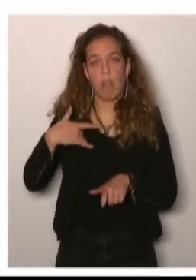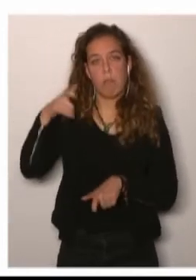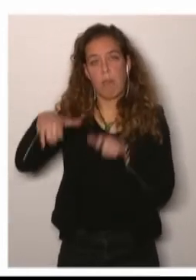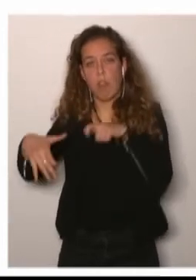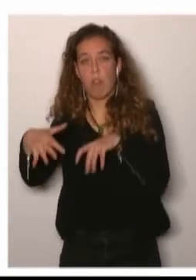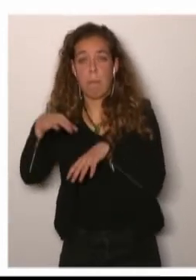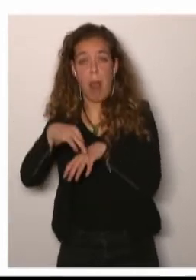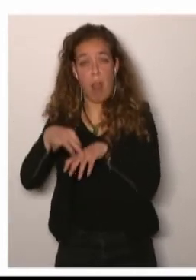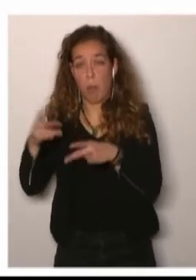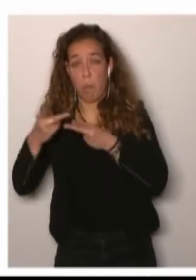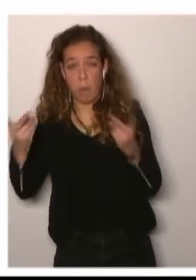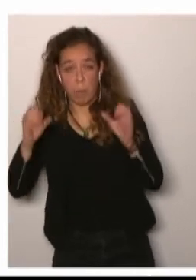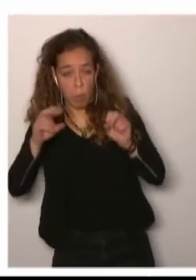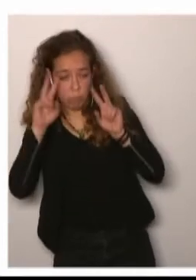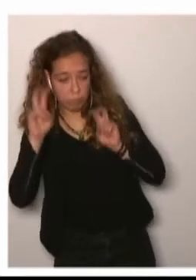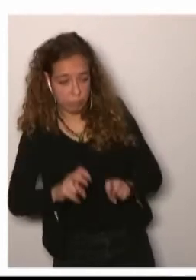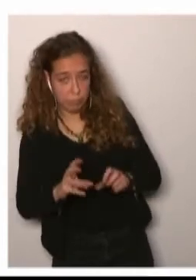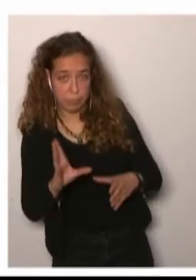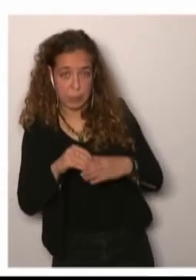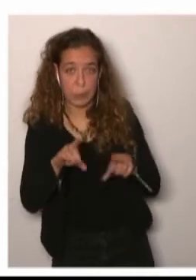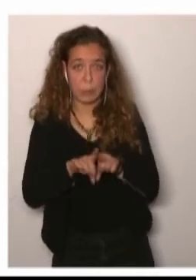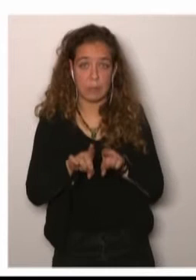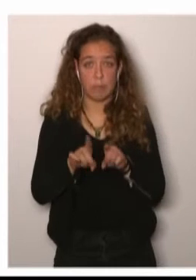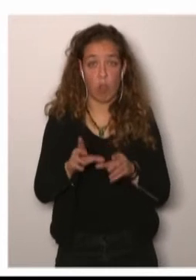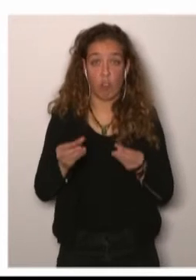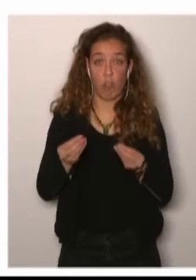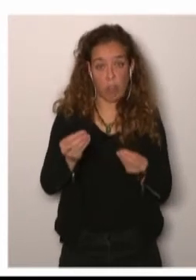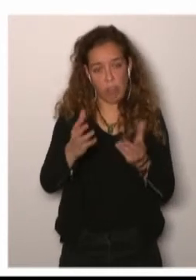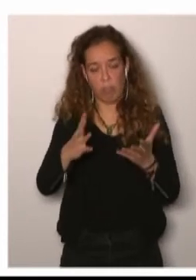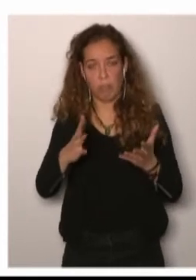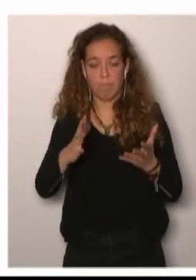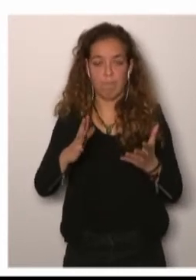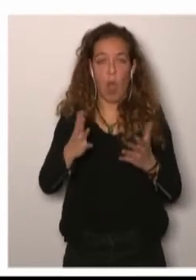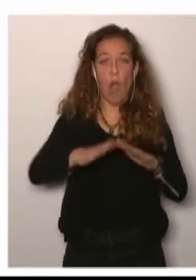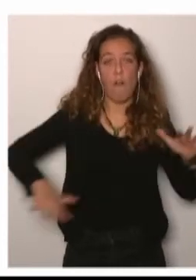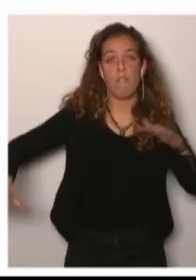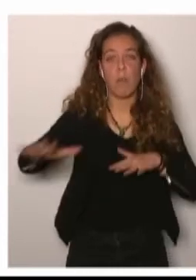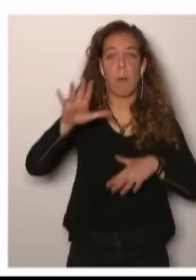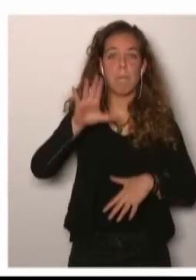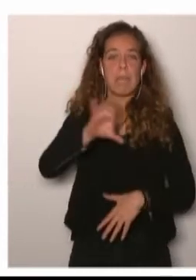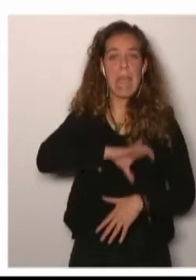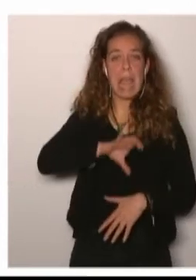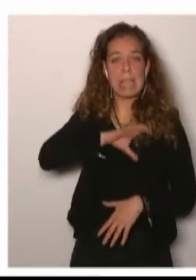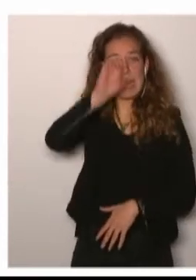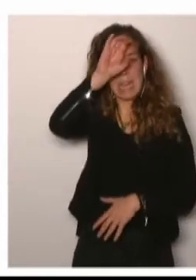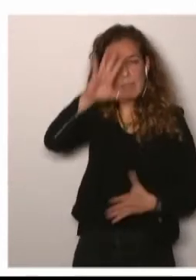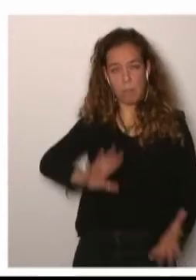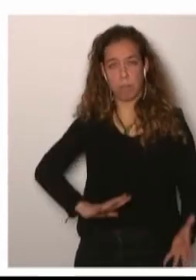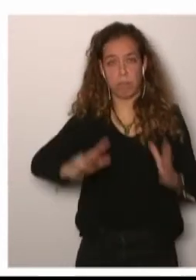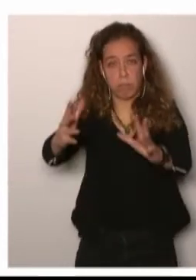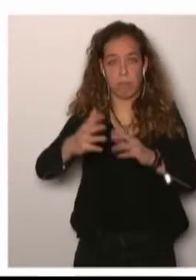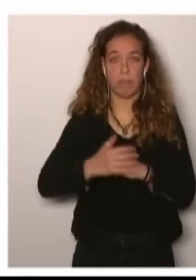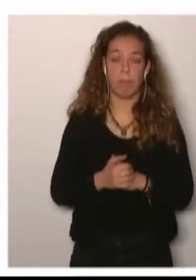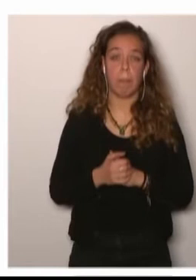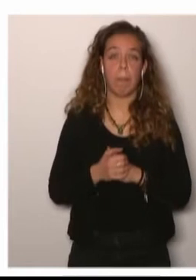the clinical trial environment in Europe. And in that context, to also mention the Accelerating Clinical Trials in the EU, ACT-EU